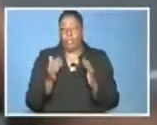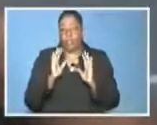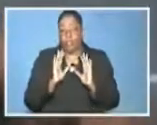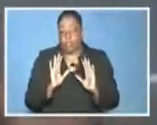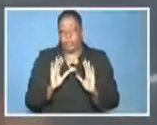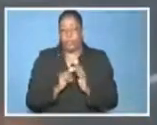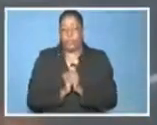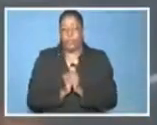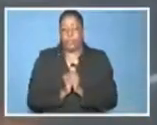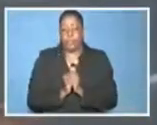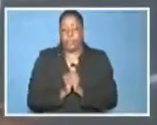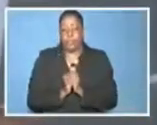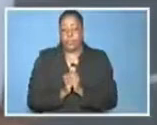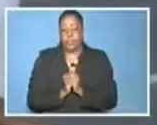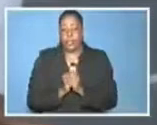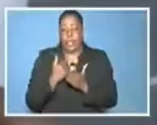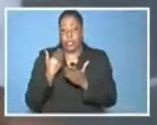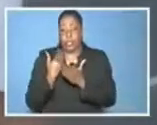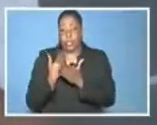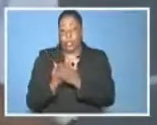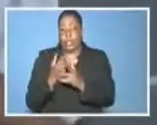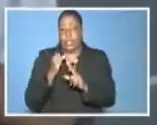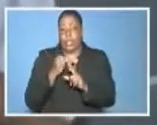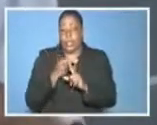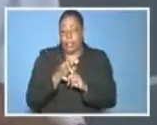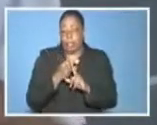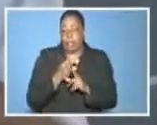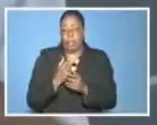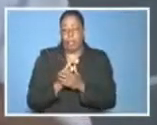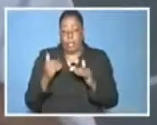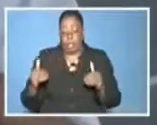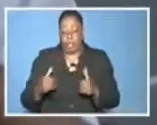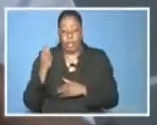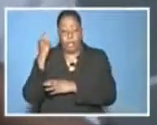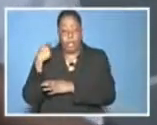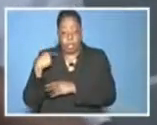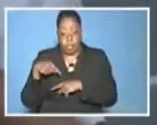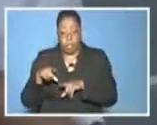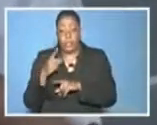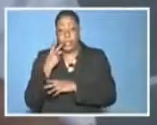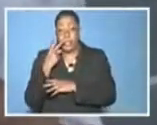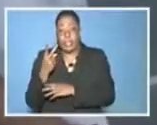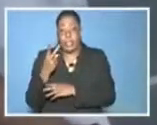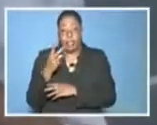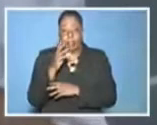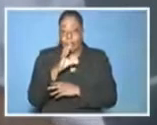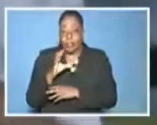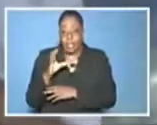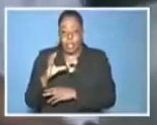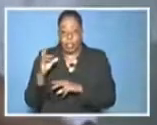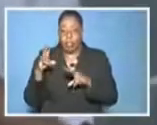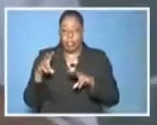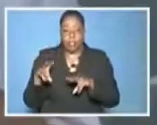It's having a big impact already. We encourage our guests to actually go and see the sites, go and see